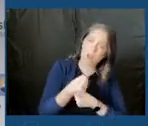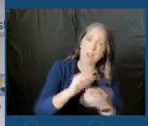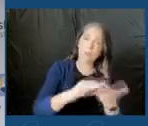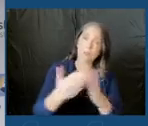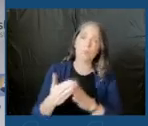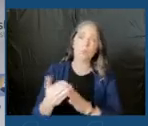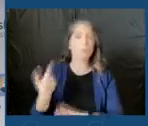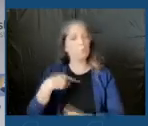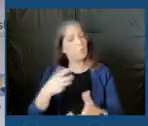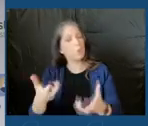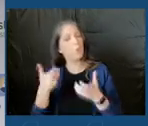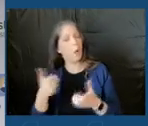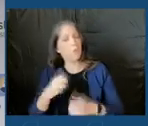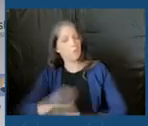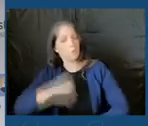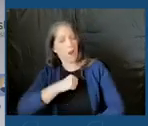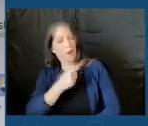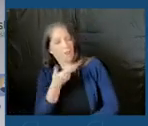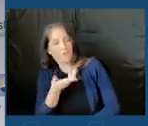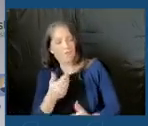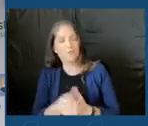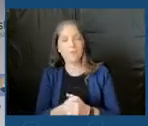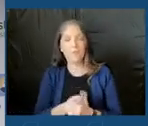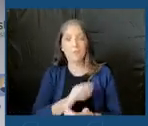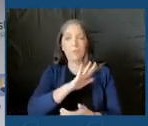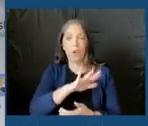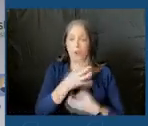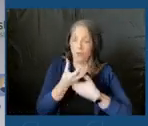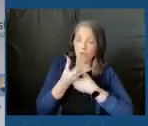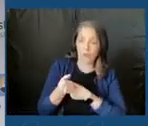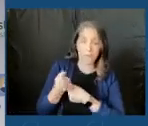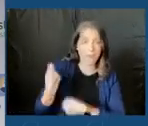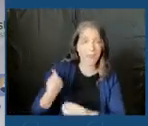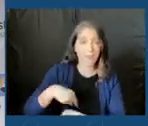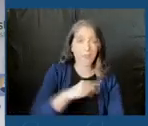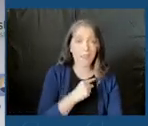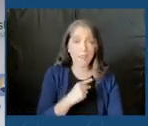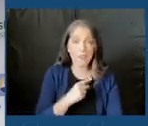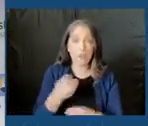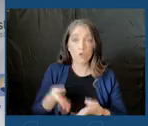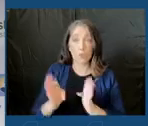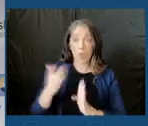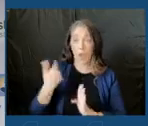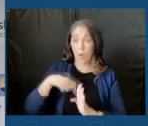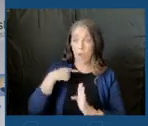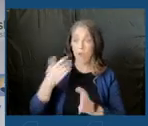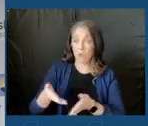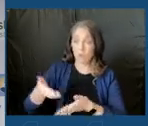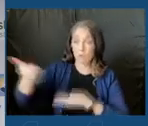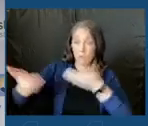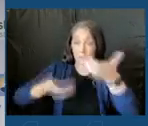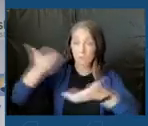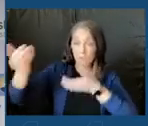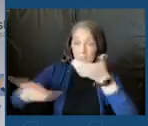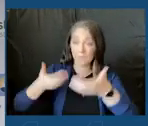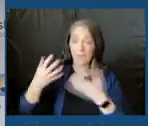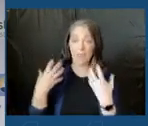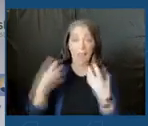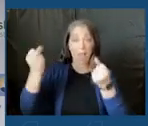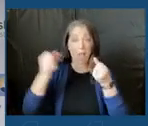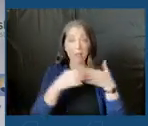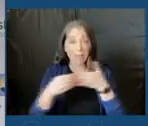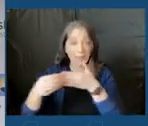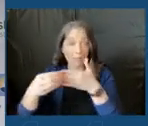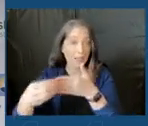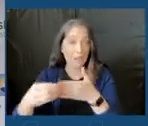proud. The faith that she has in us to allow us to hire health navigators in each of these churches on the